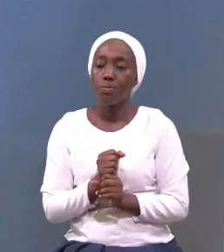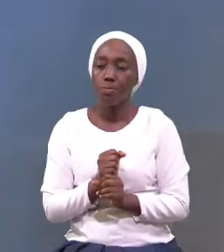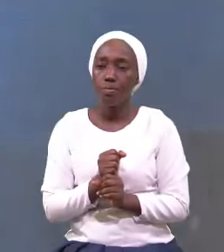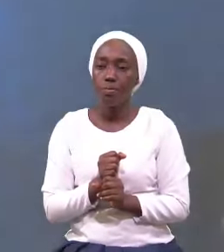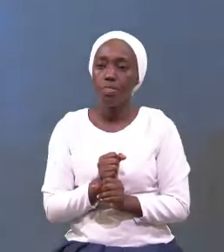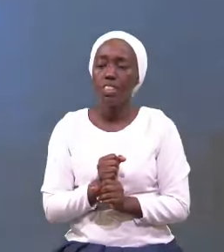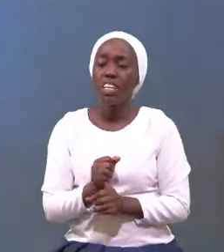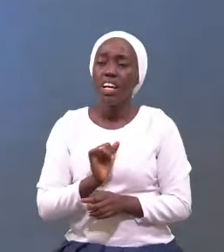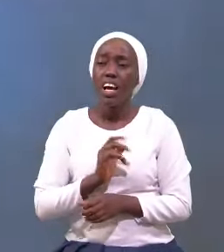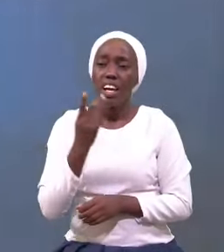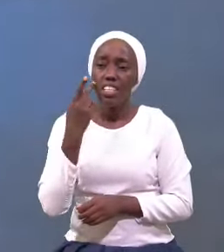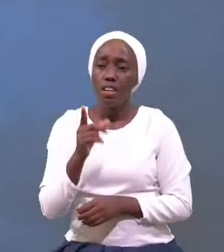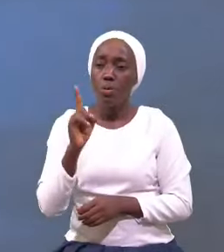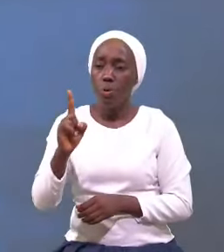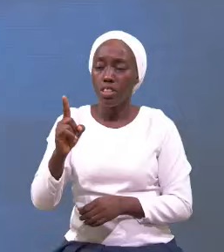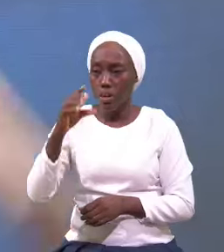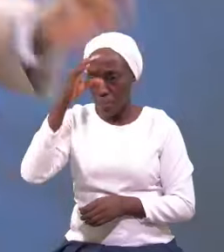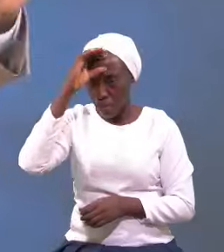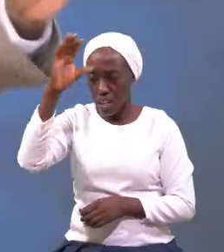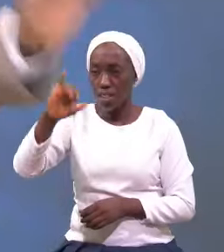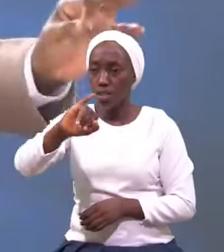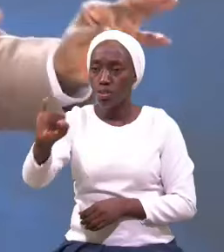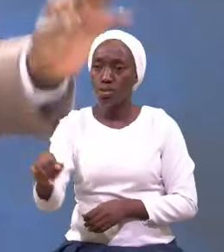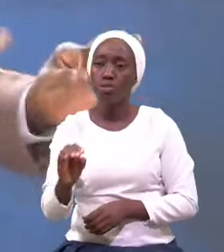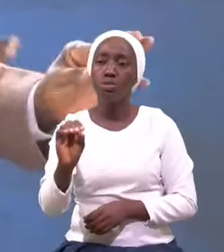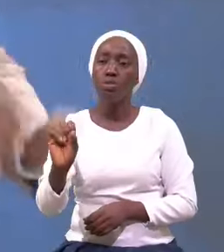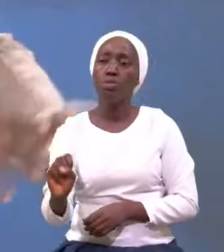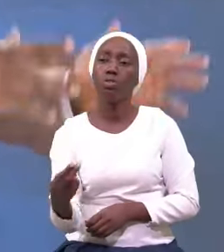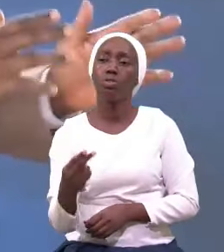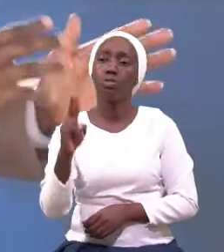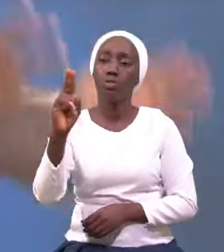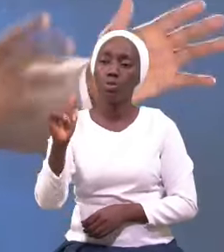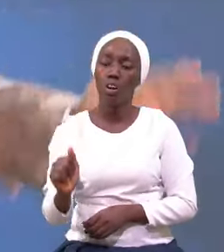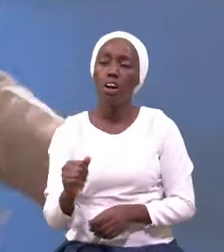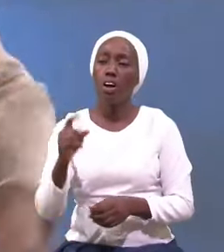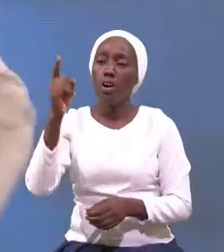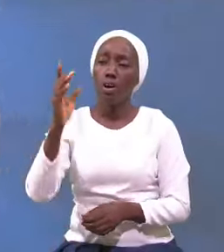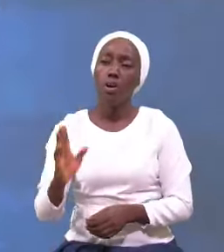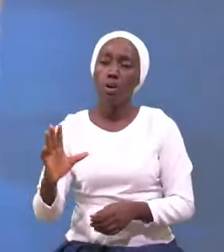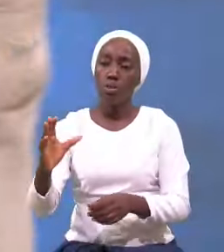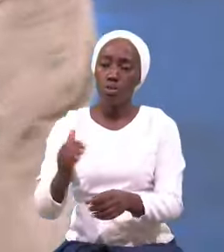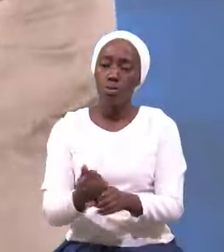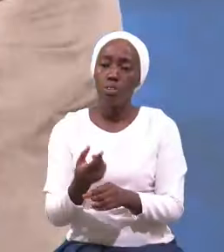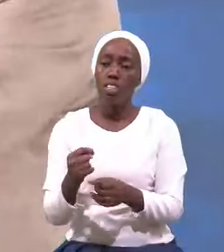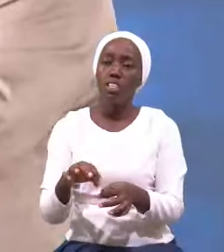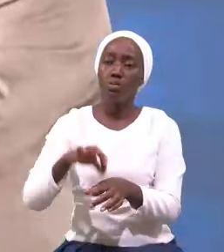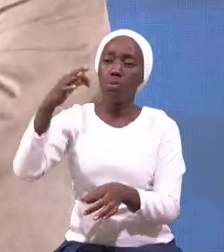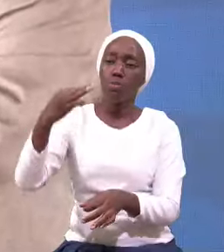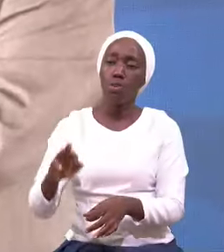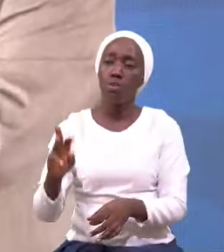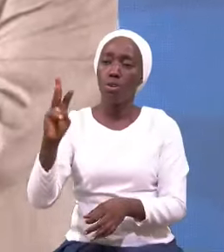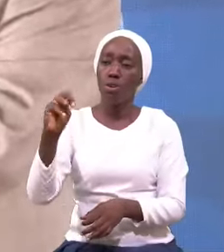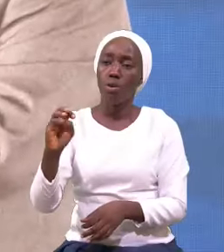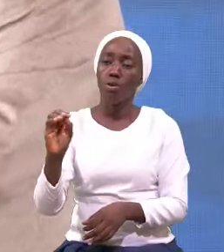I see one man, Joshua, and God took the Spirit of Moses and he put it